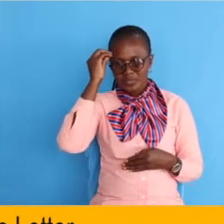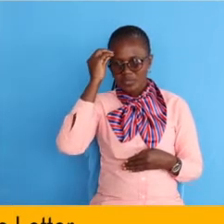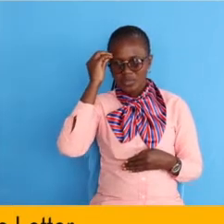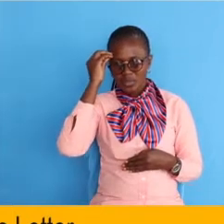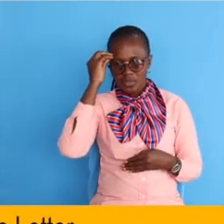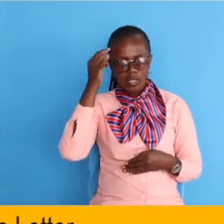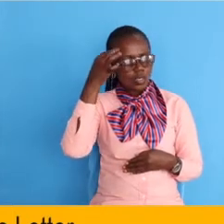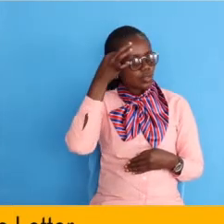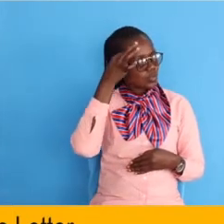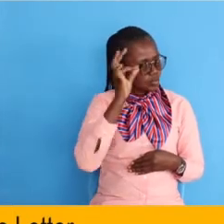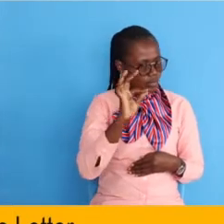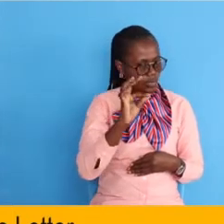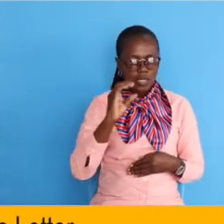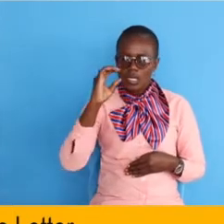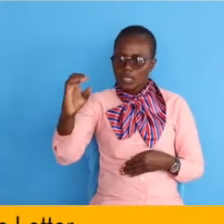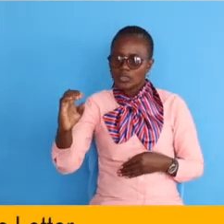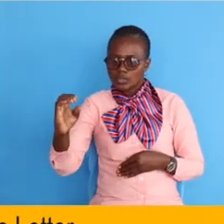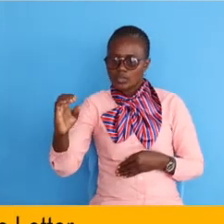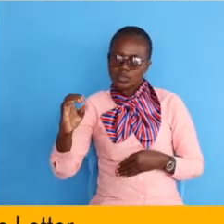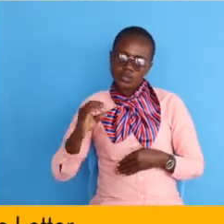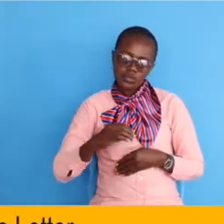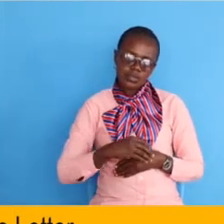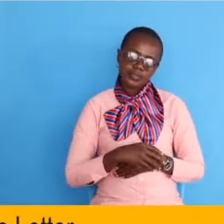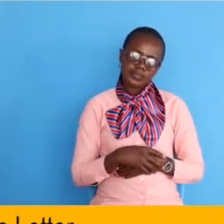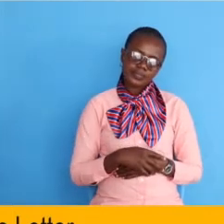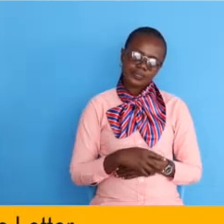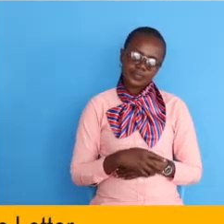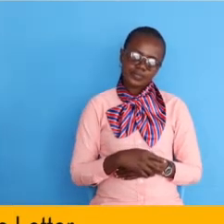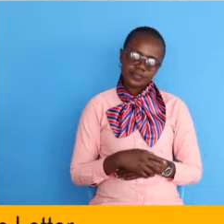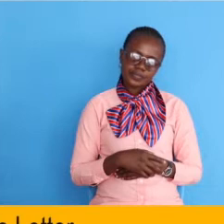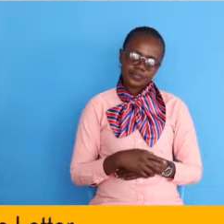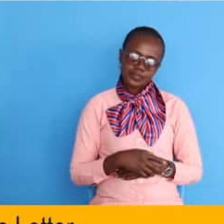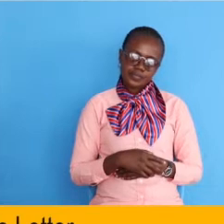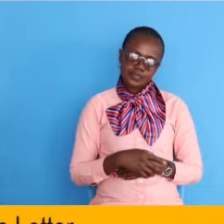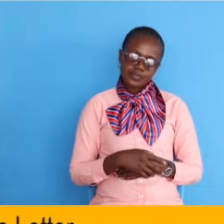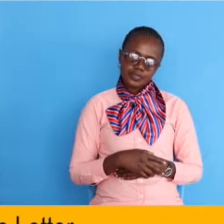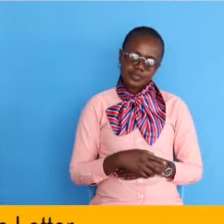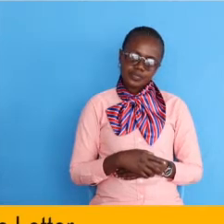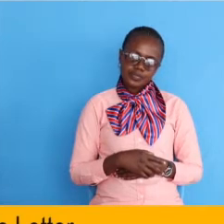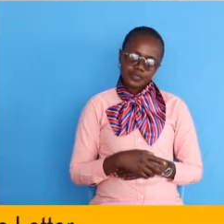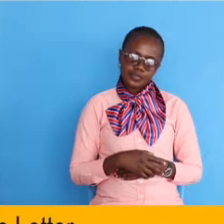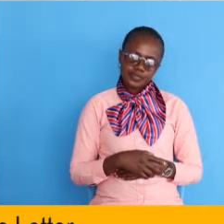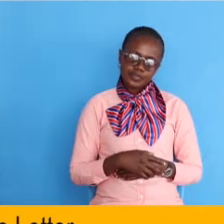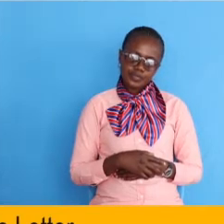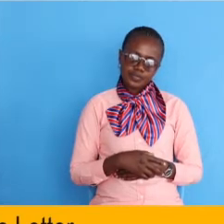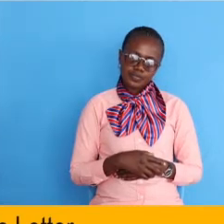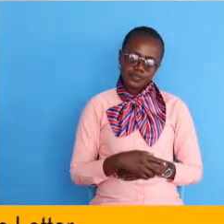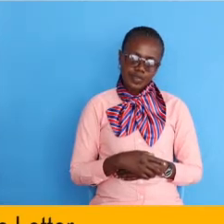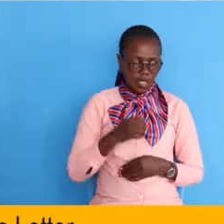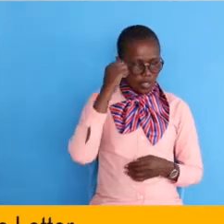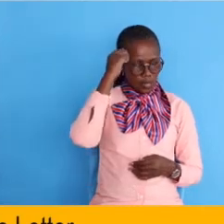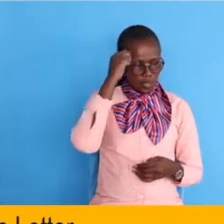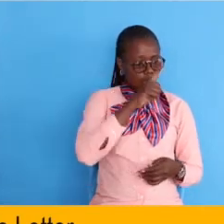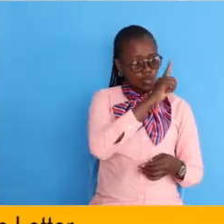fictitious address. But remember, at times there are other questions which you can be given the